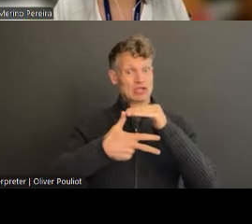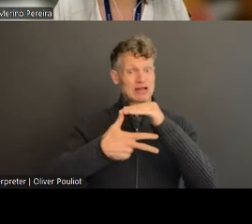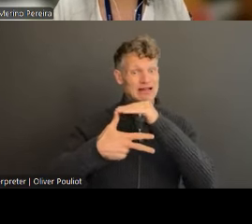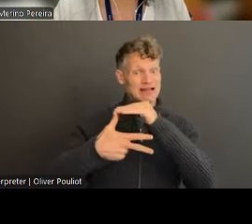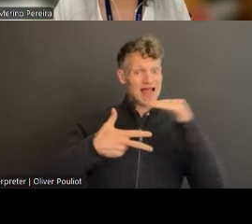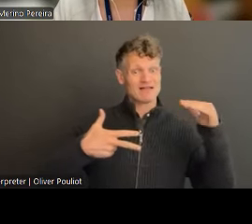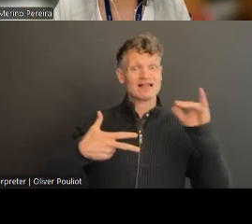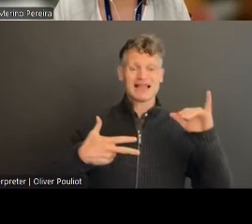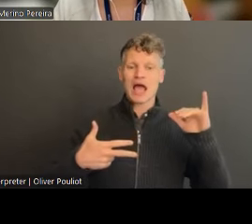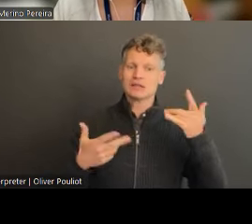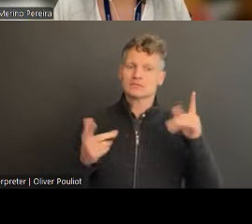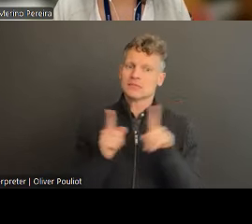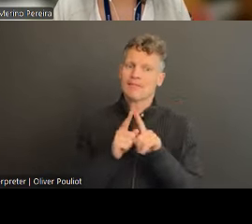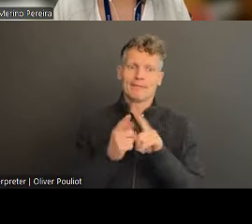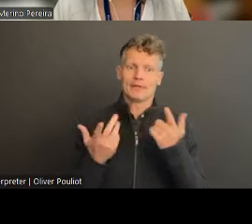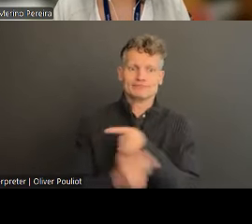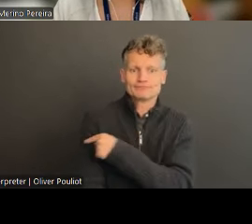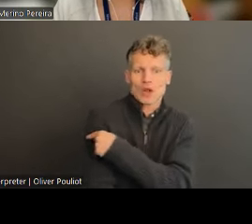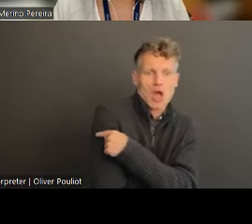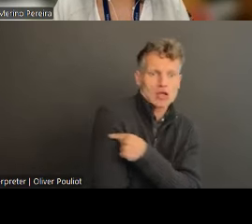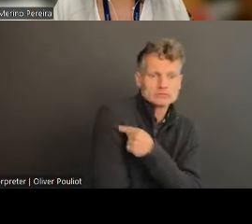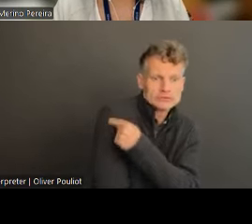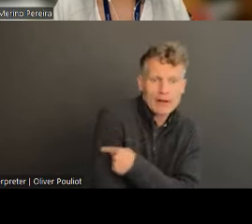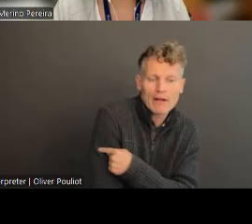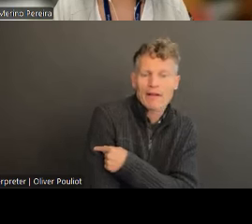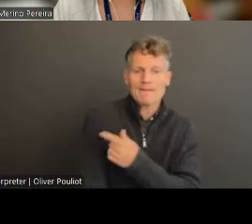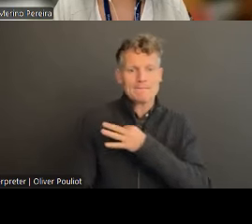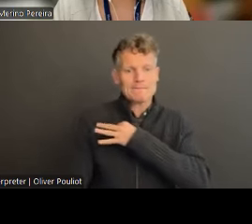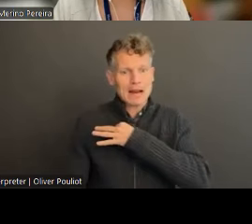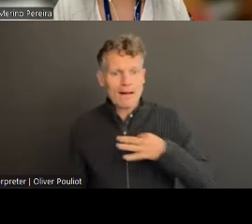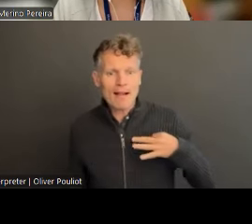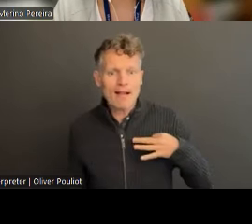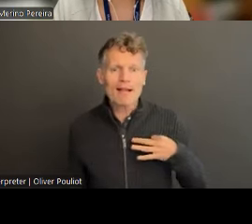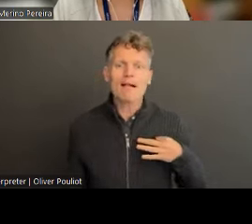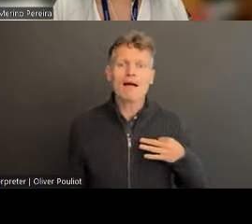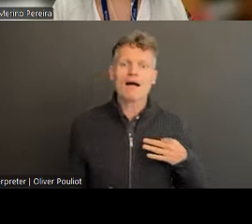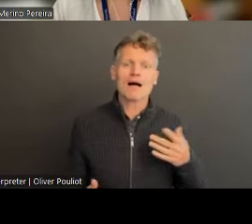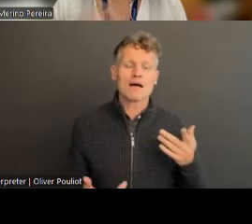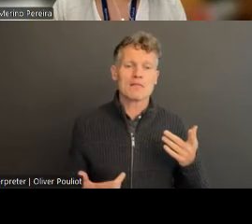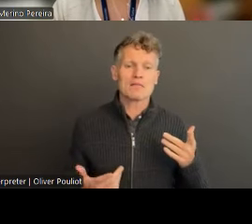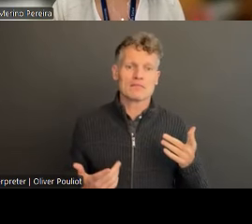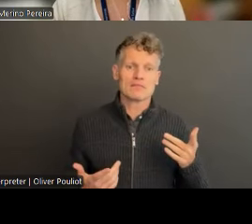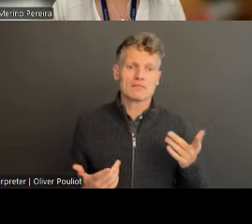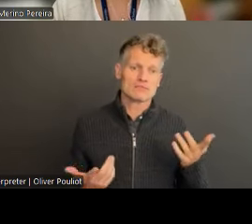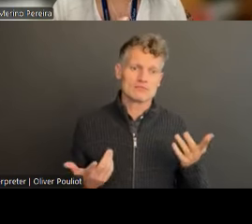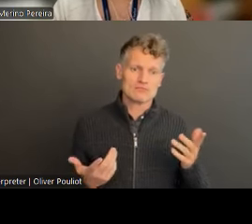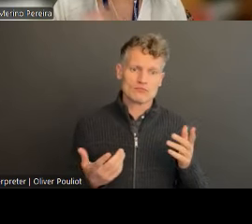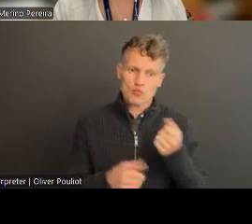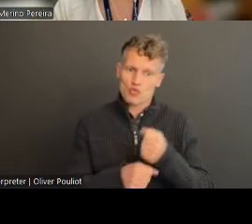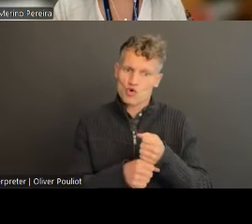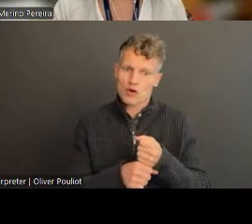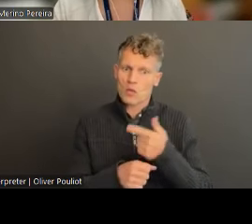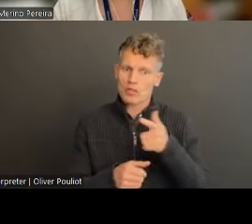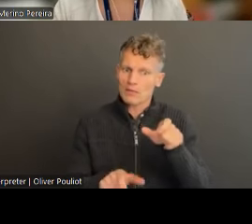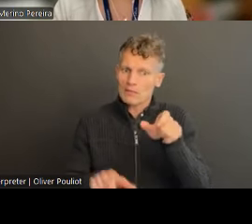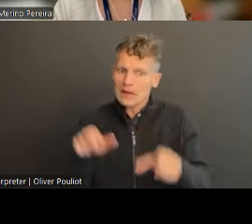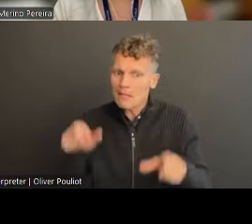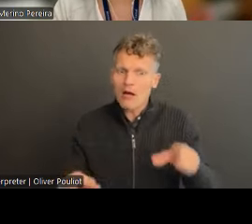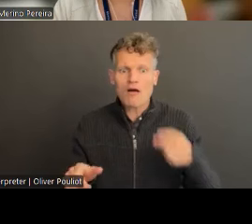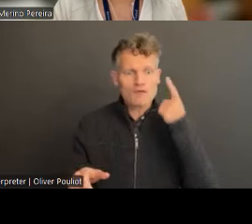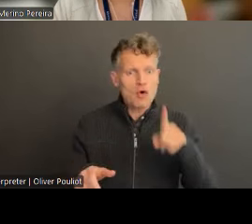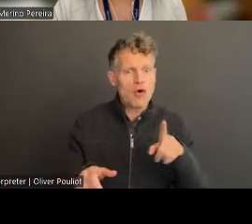attention, availability to work with the pre-invasive lesions. Know that women will be following